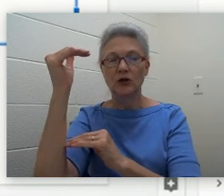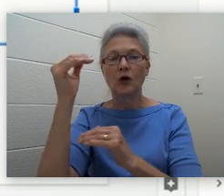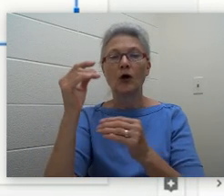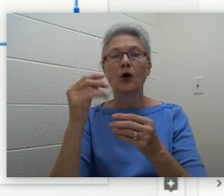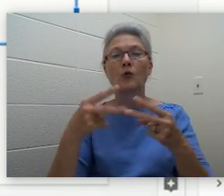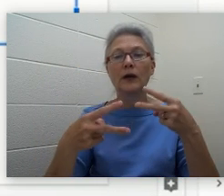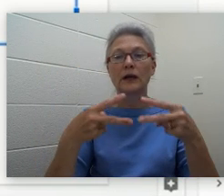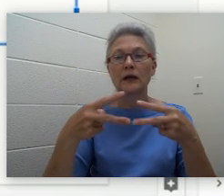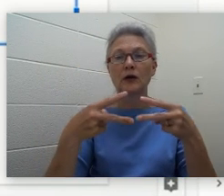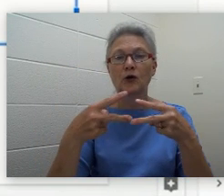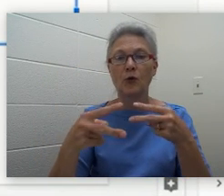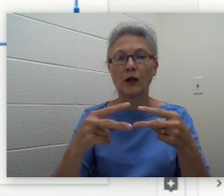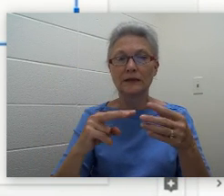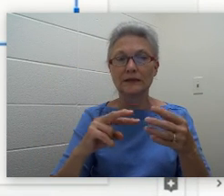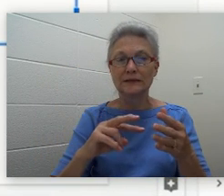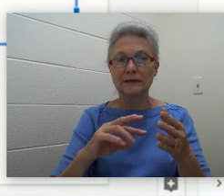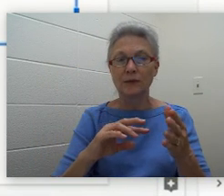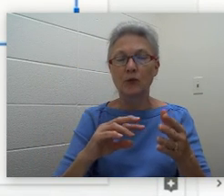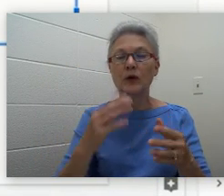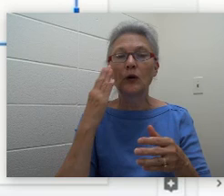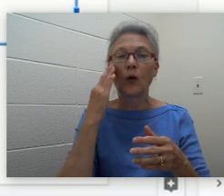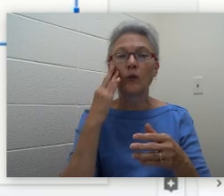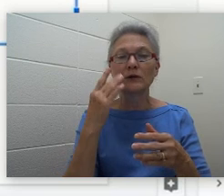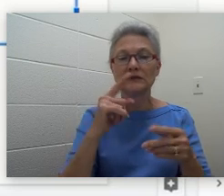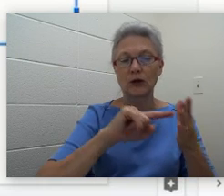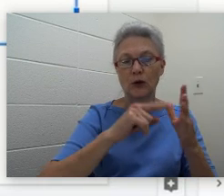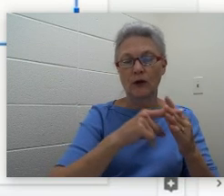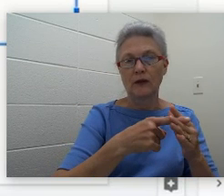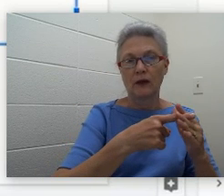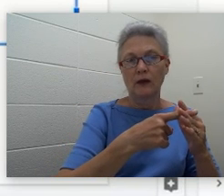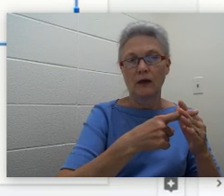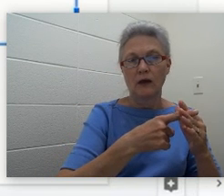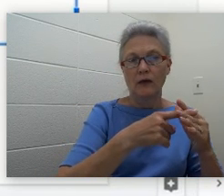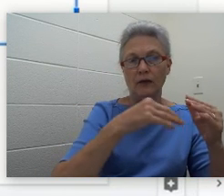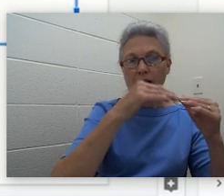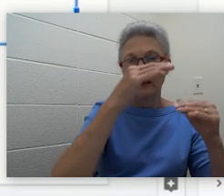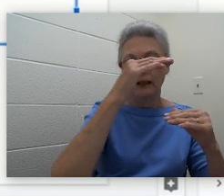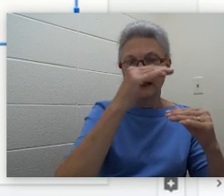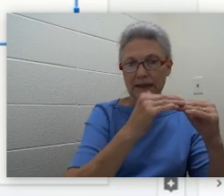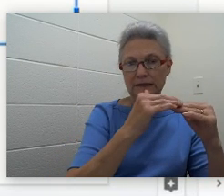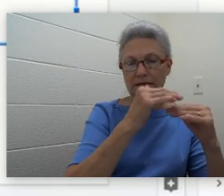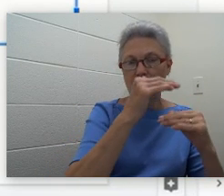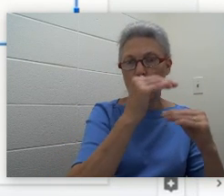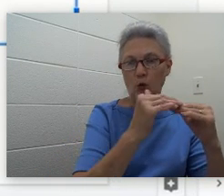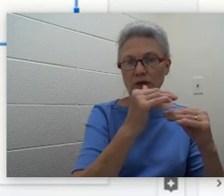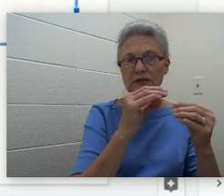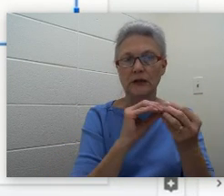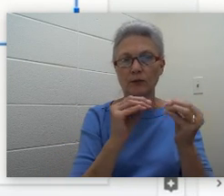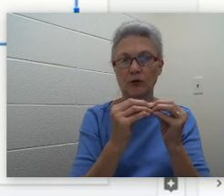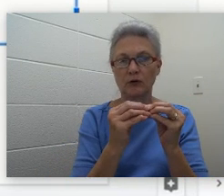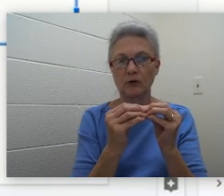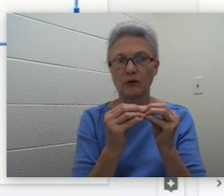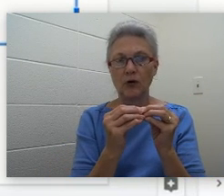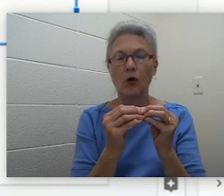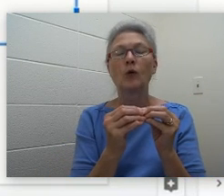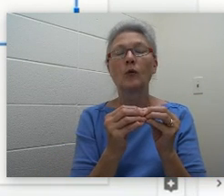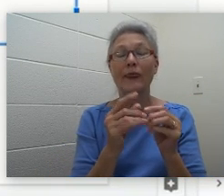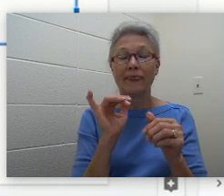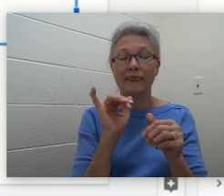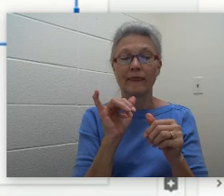inequality statement, we know that we'll start with our least number, since that's what our directions told us to do. We have